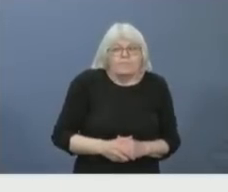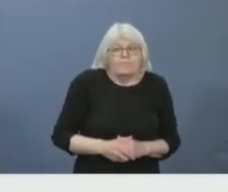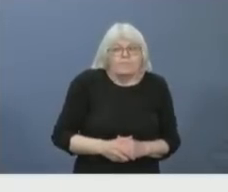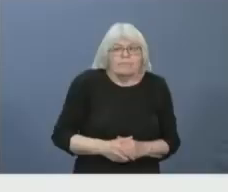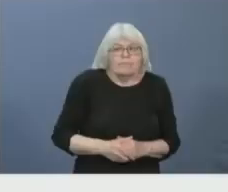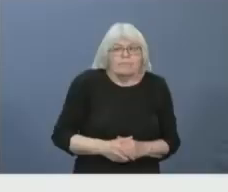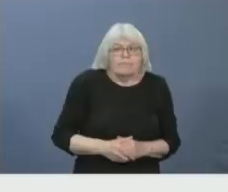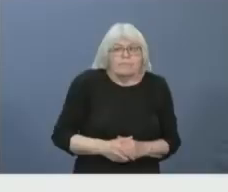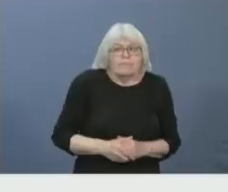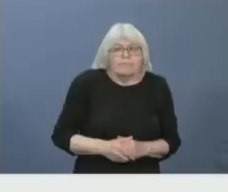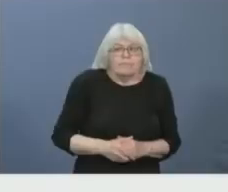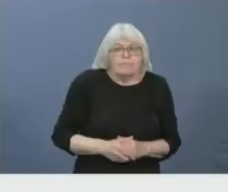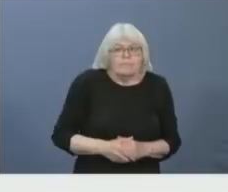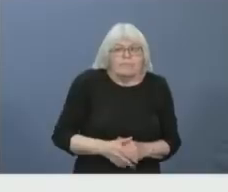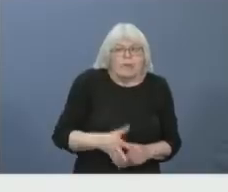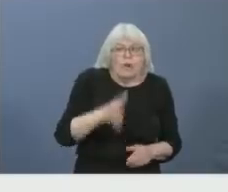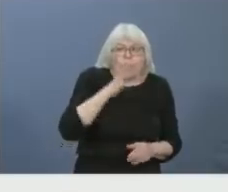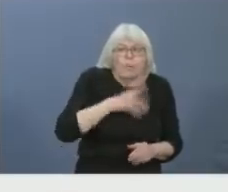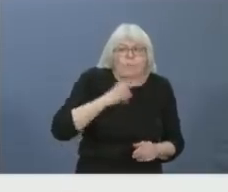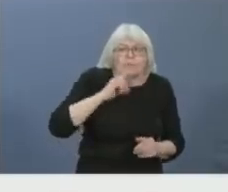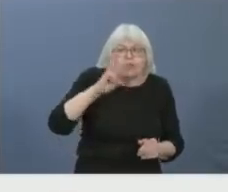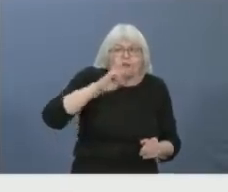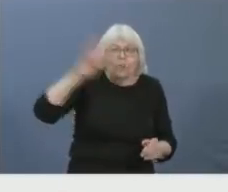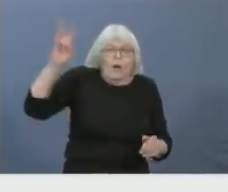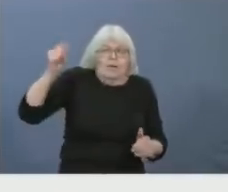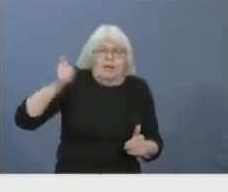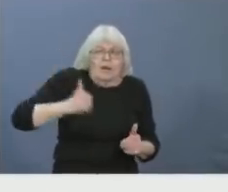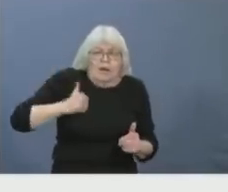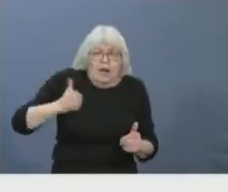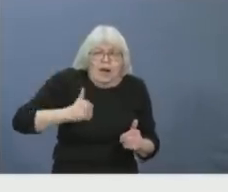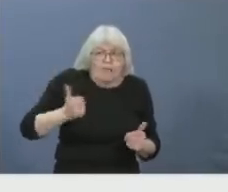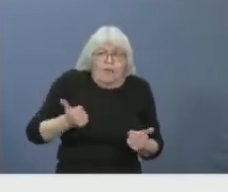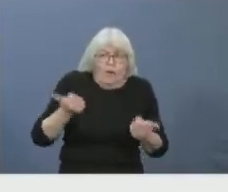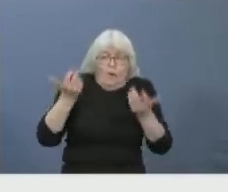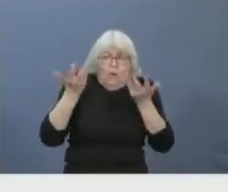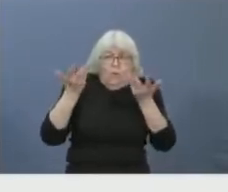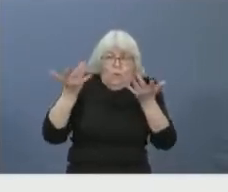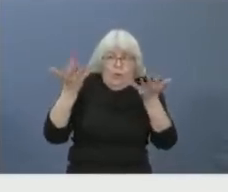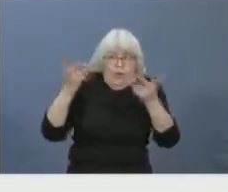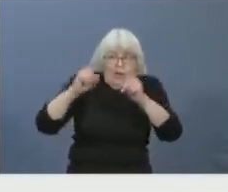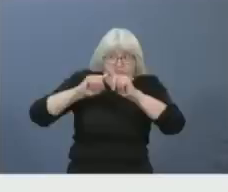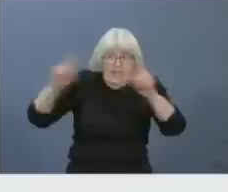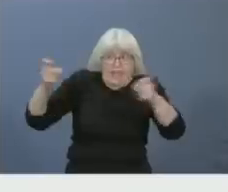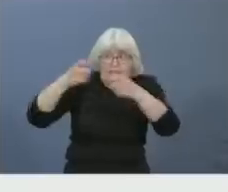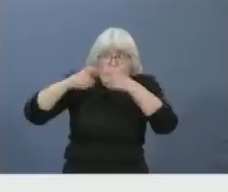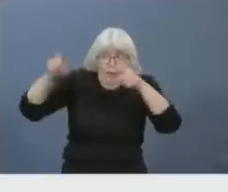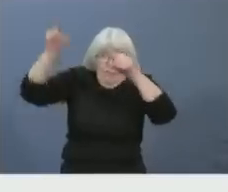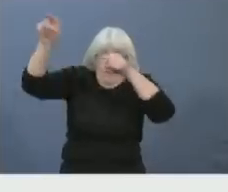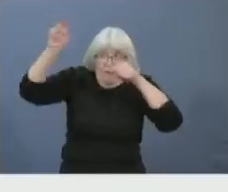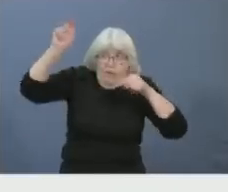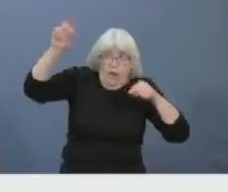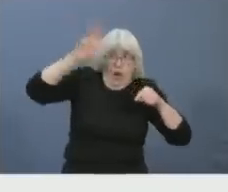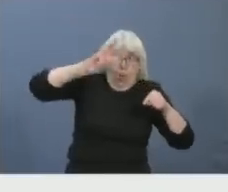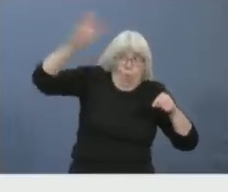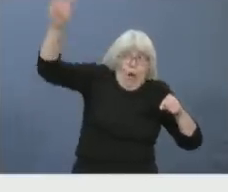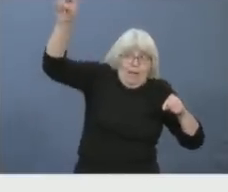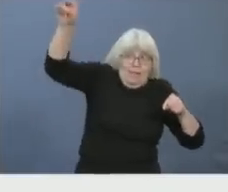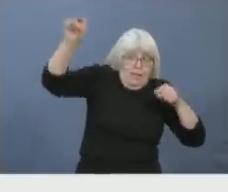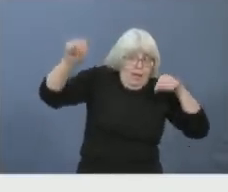wildfires is different than that in Atlantic Canada. And if it is different, is it necessarily better or